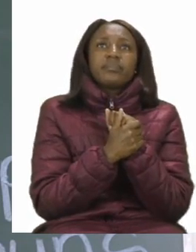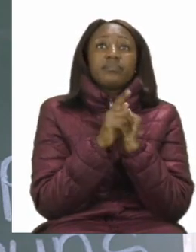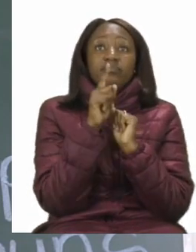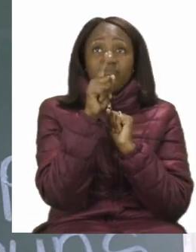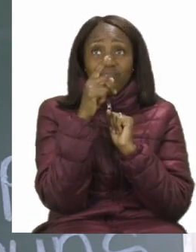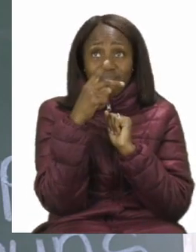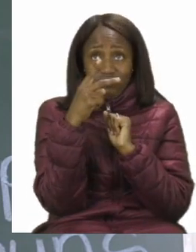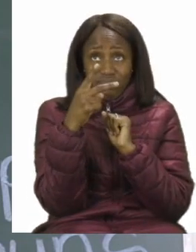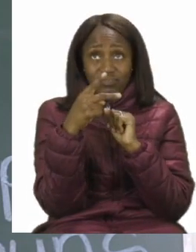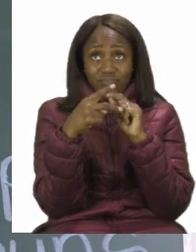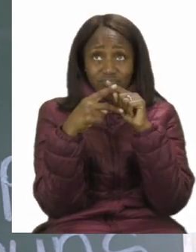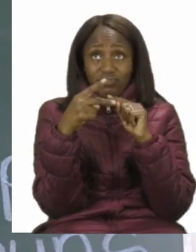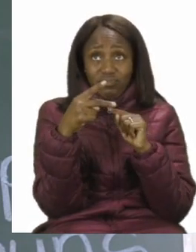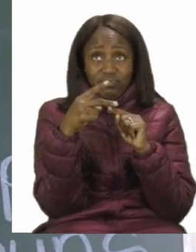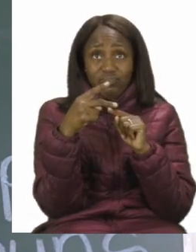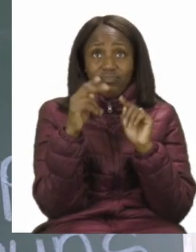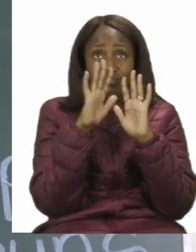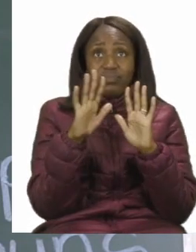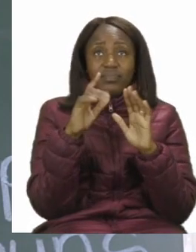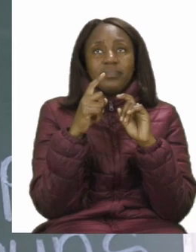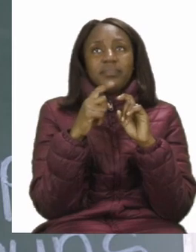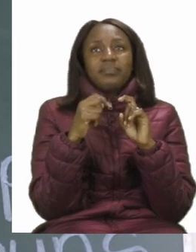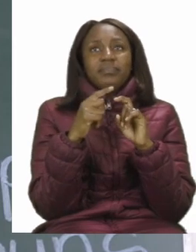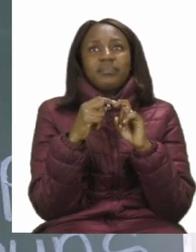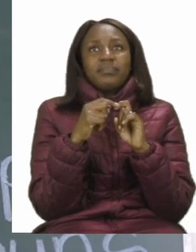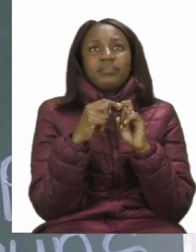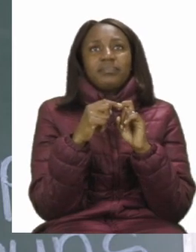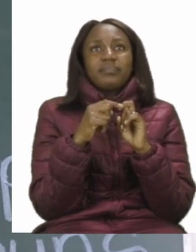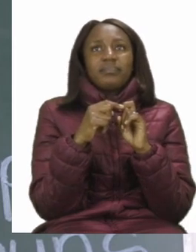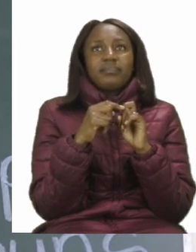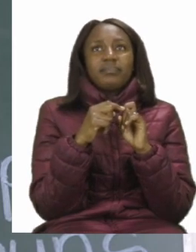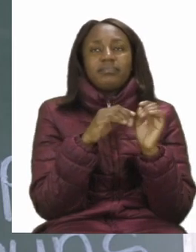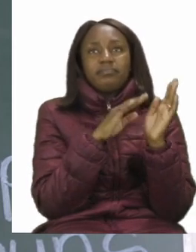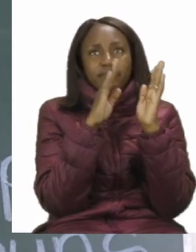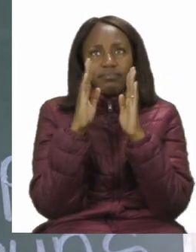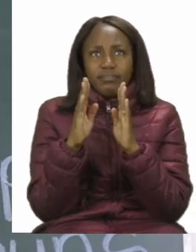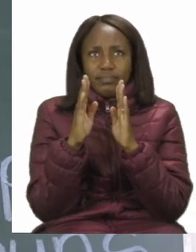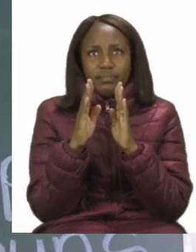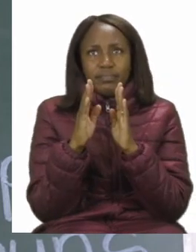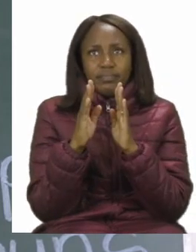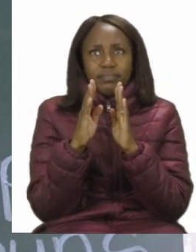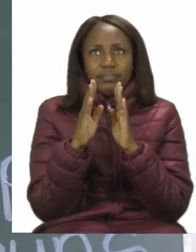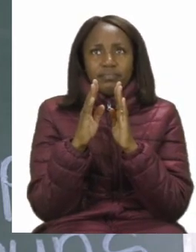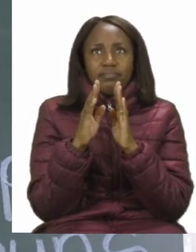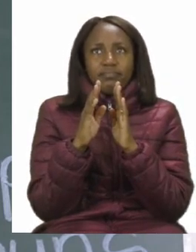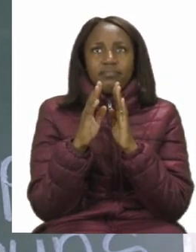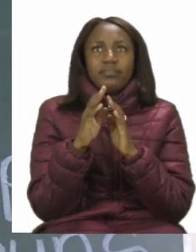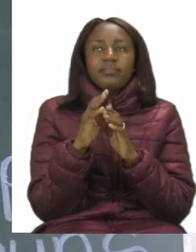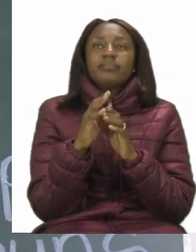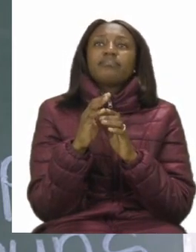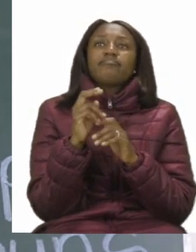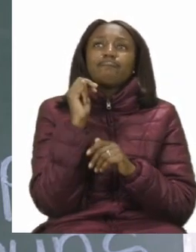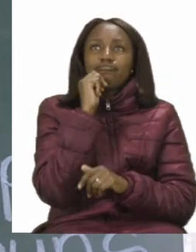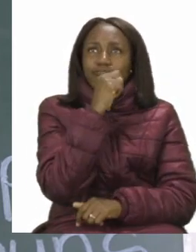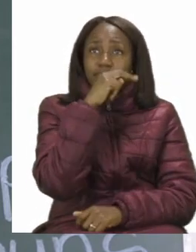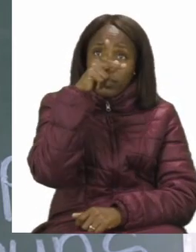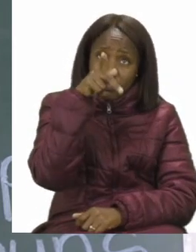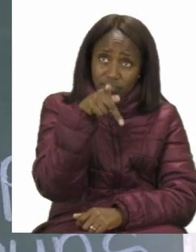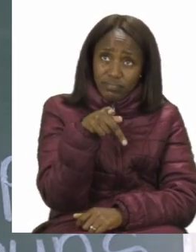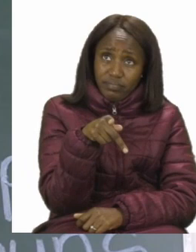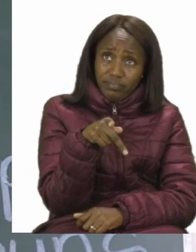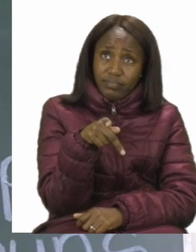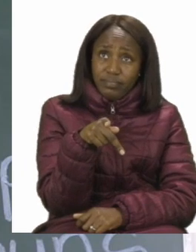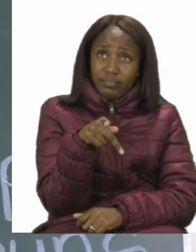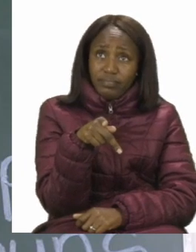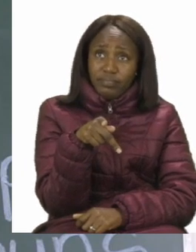these two words pink. The next part is proper nouns, okay?